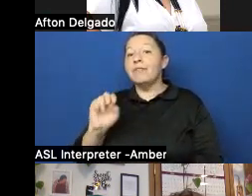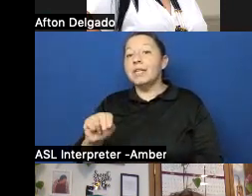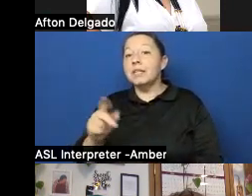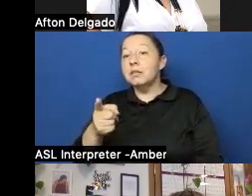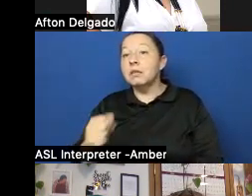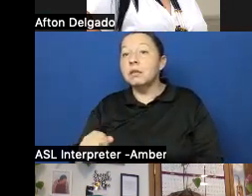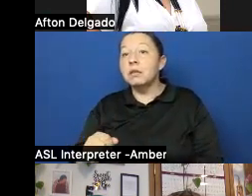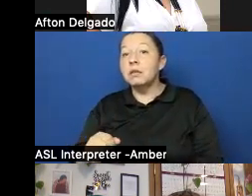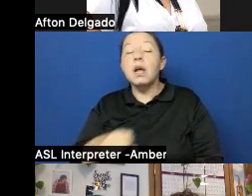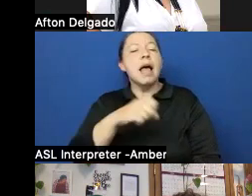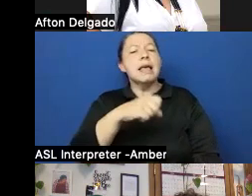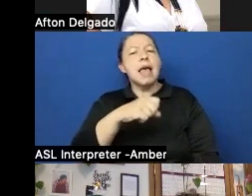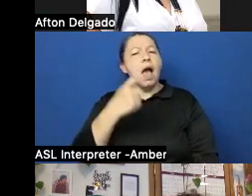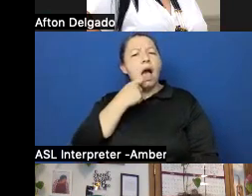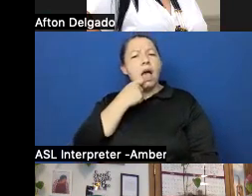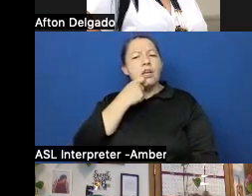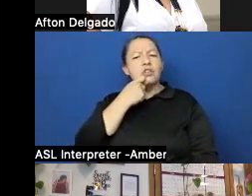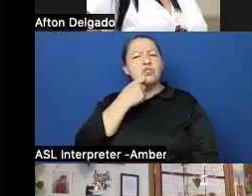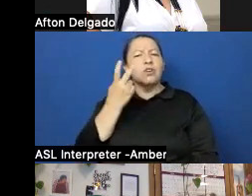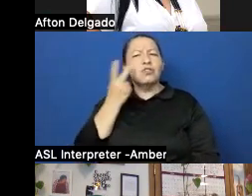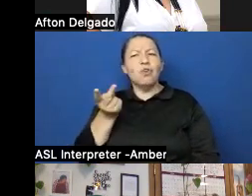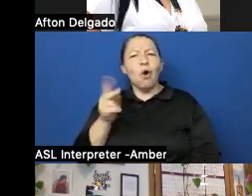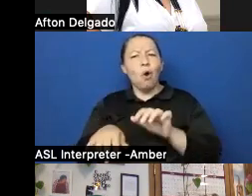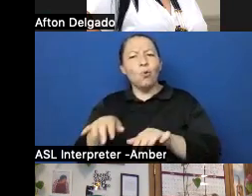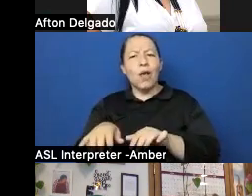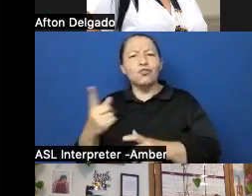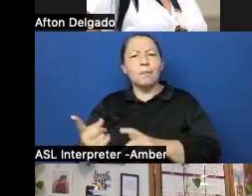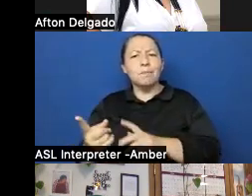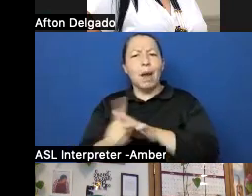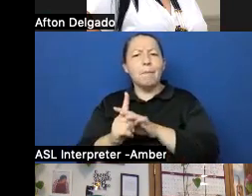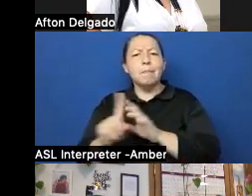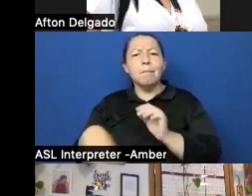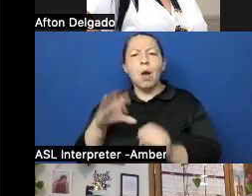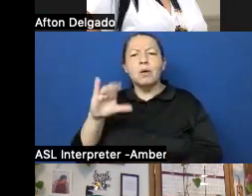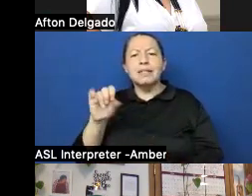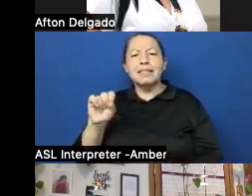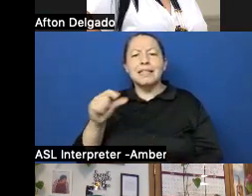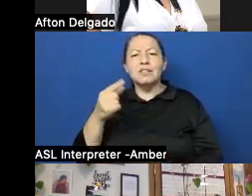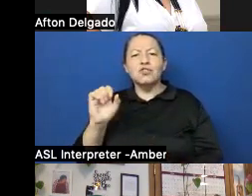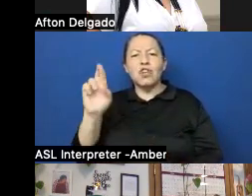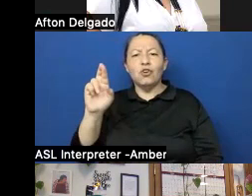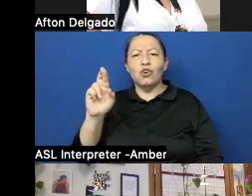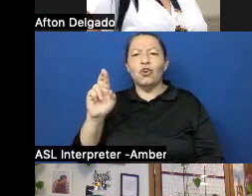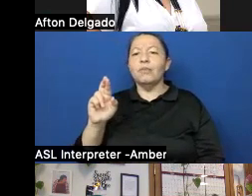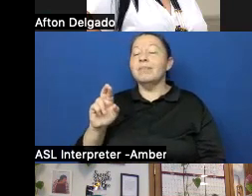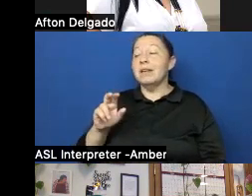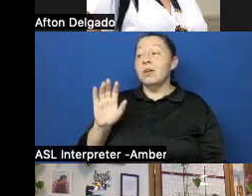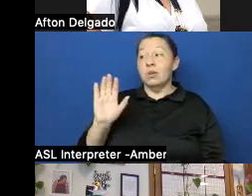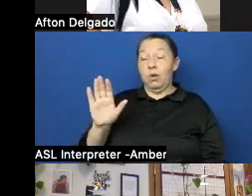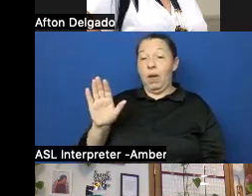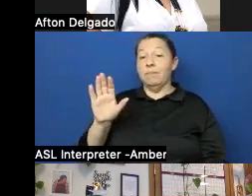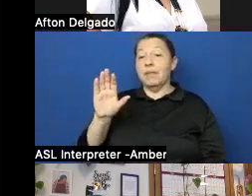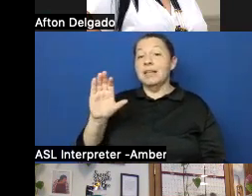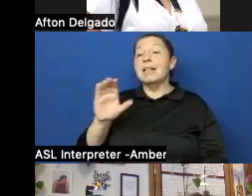Yeah, I just saw a question there about cisgender. So that's where your identity corresponds